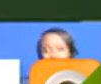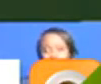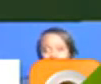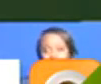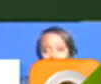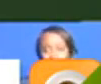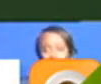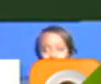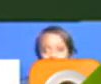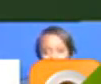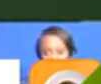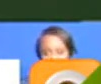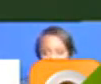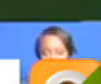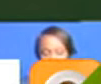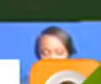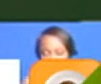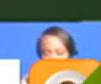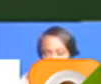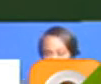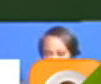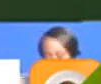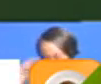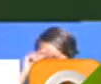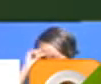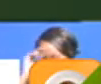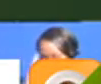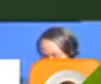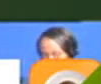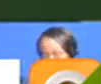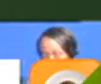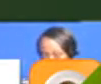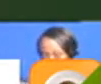we have our county governors who are here.